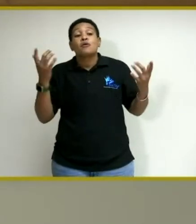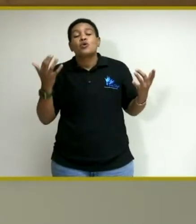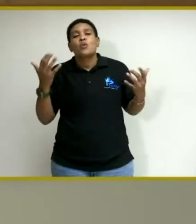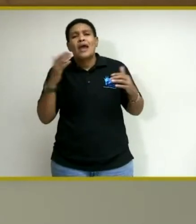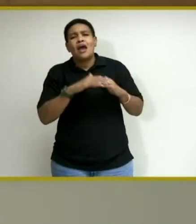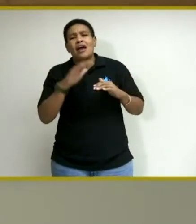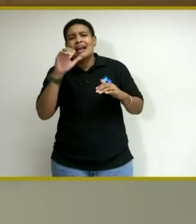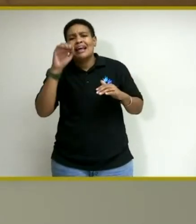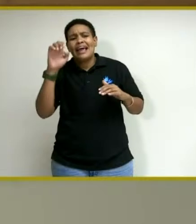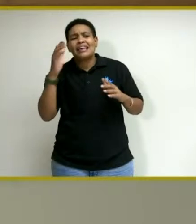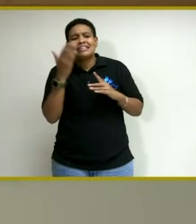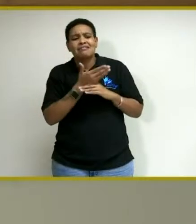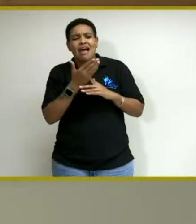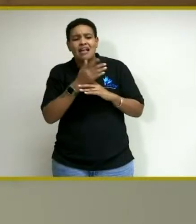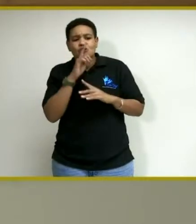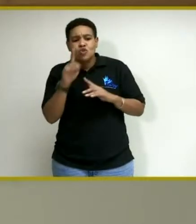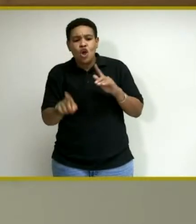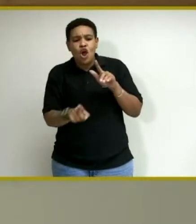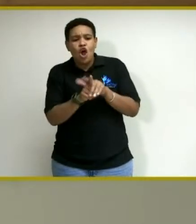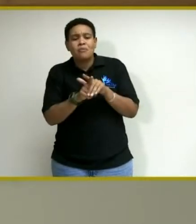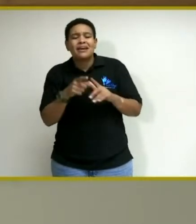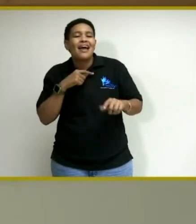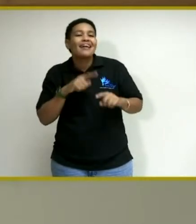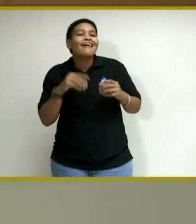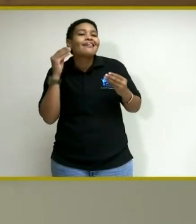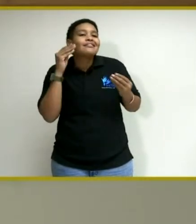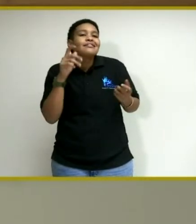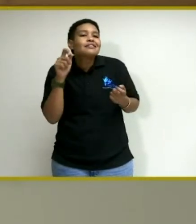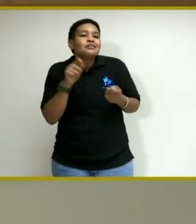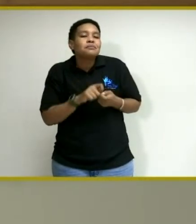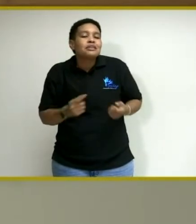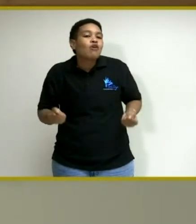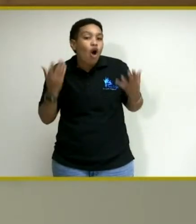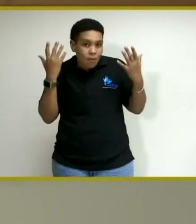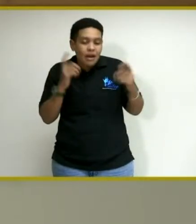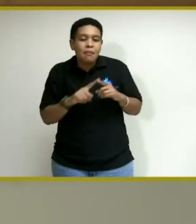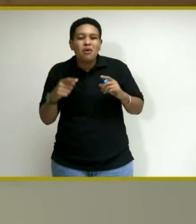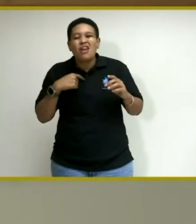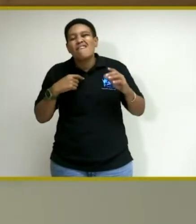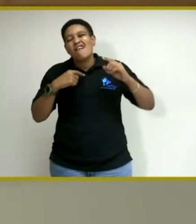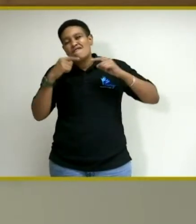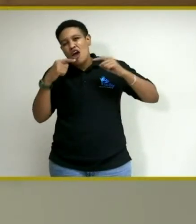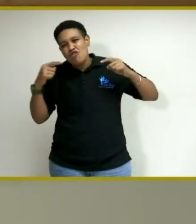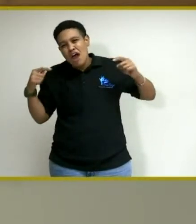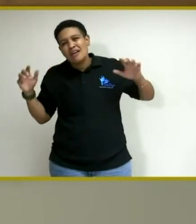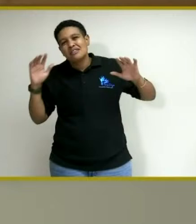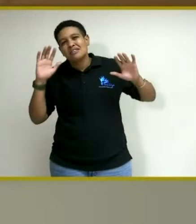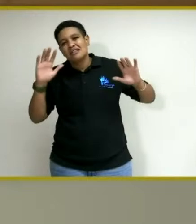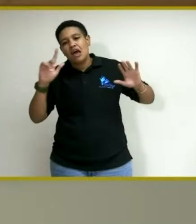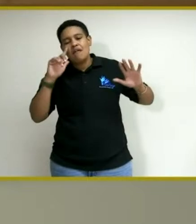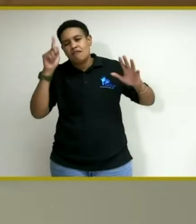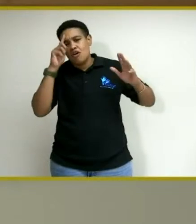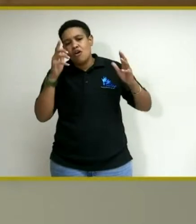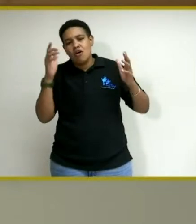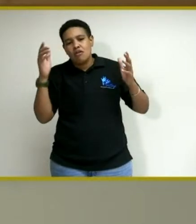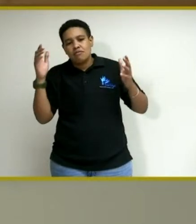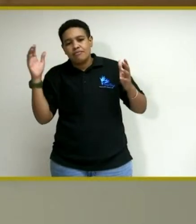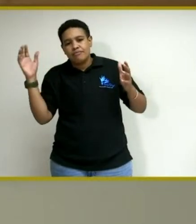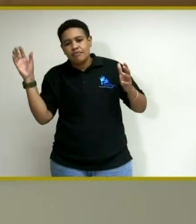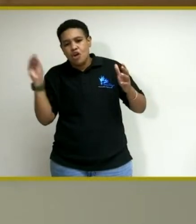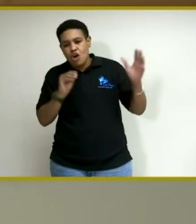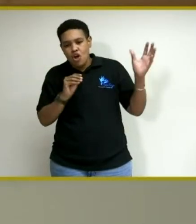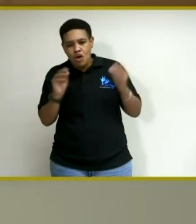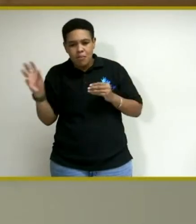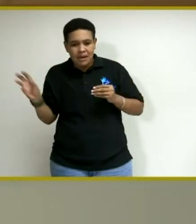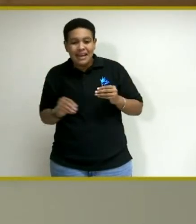case files to come in. I can't say specifically how many, but there's a variety of combinations of things that